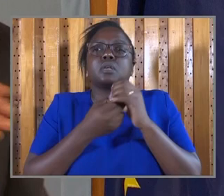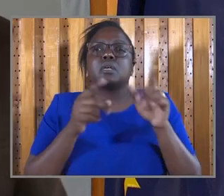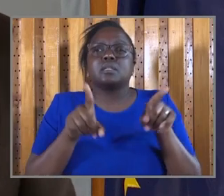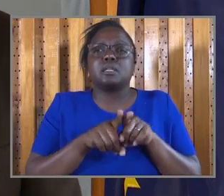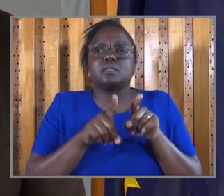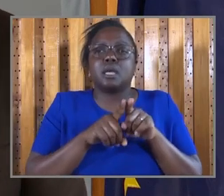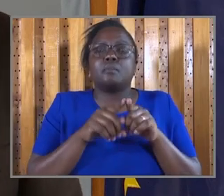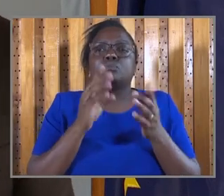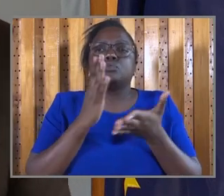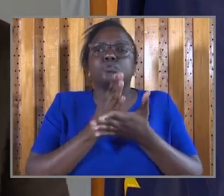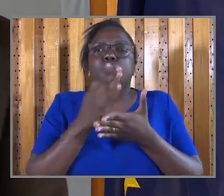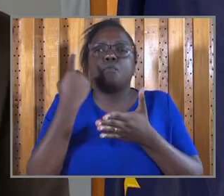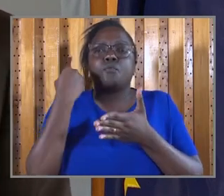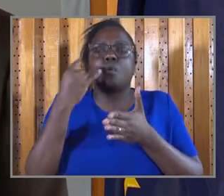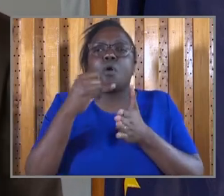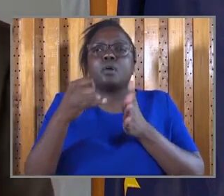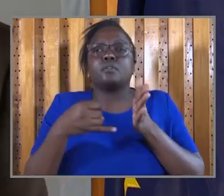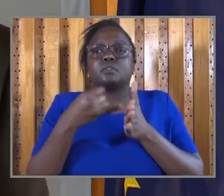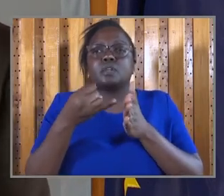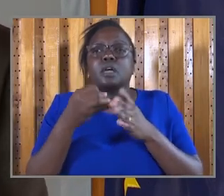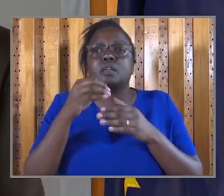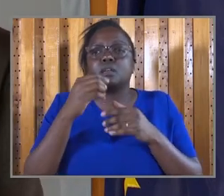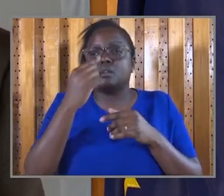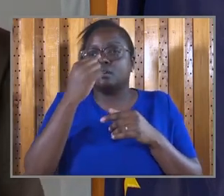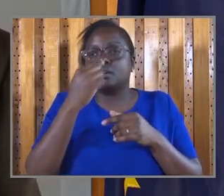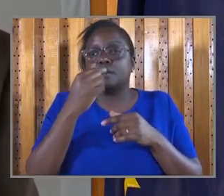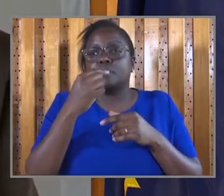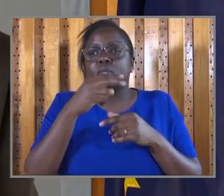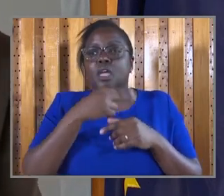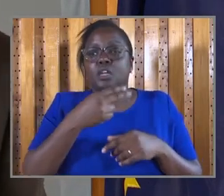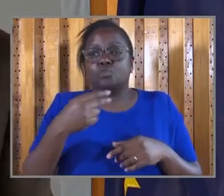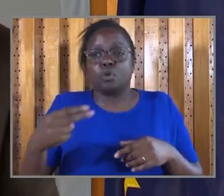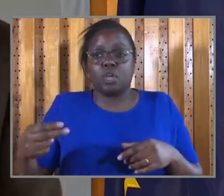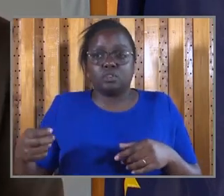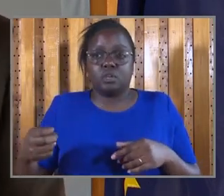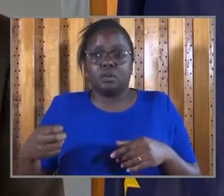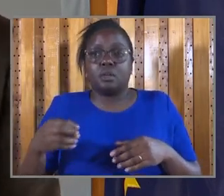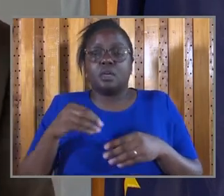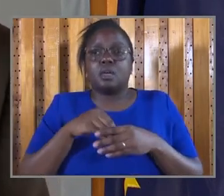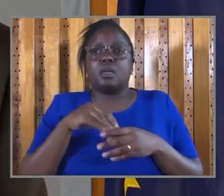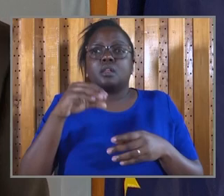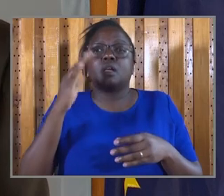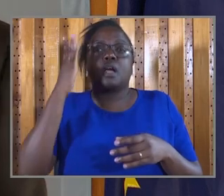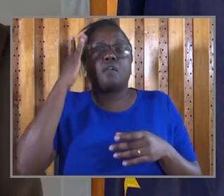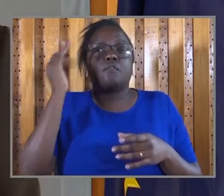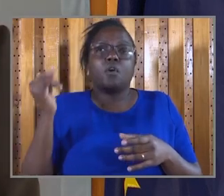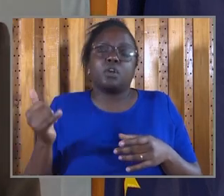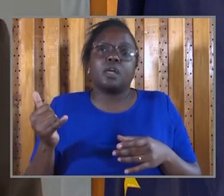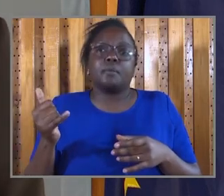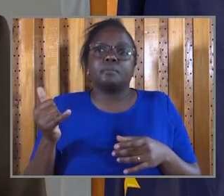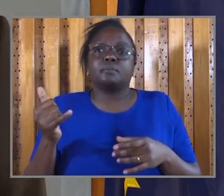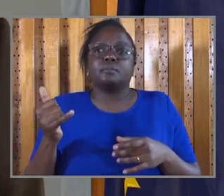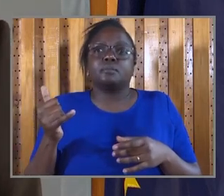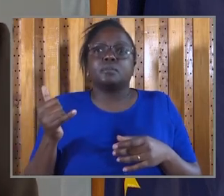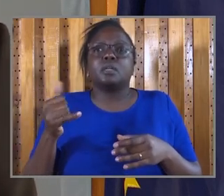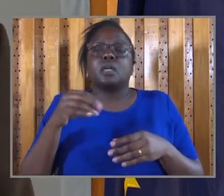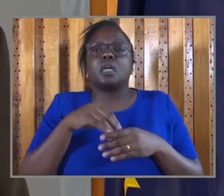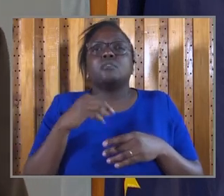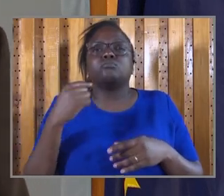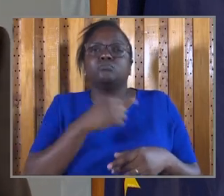true for many countries in Latin America and in Asia. And by the way, in California, in Quebec, in